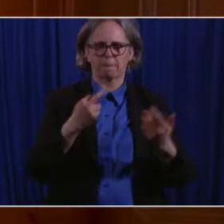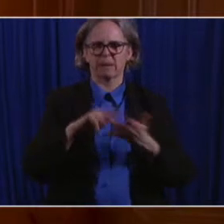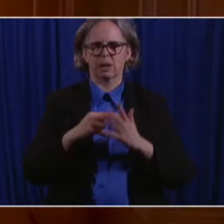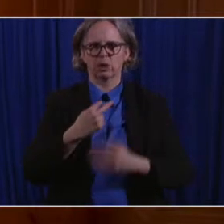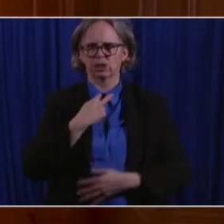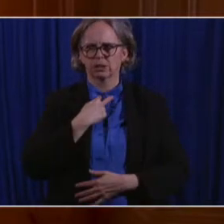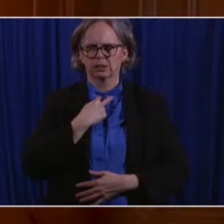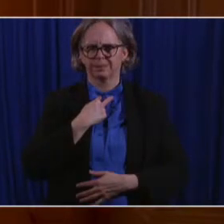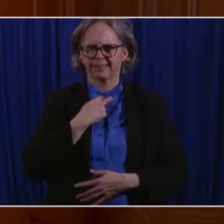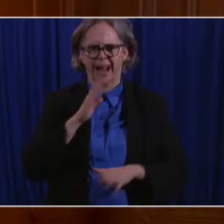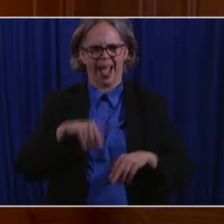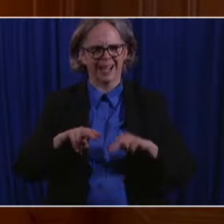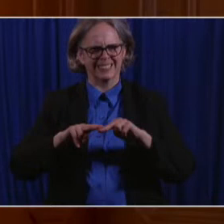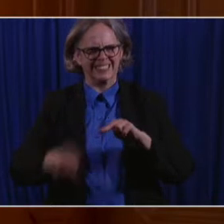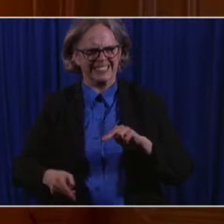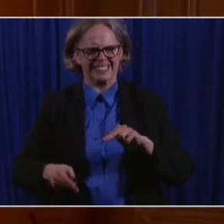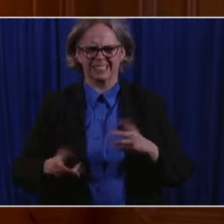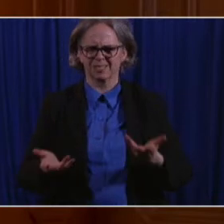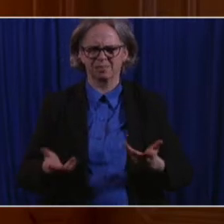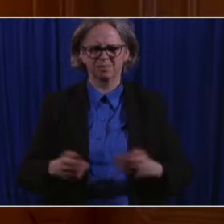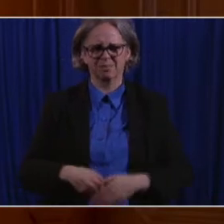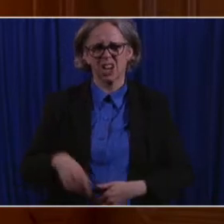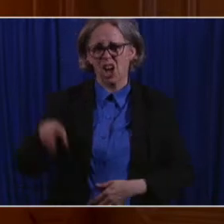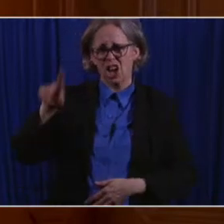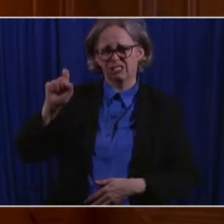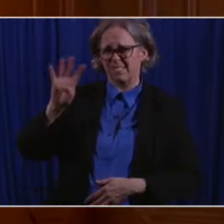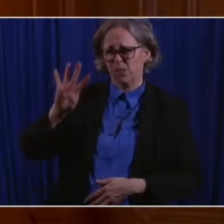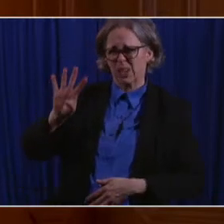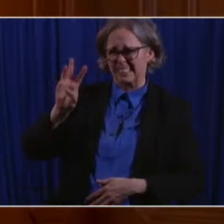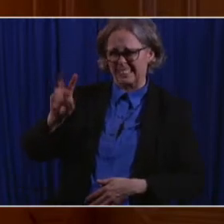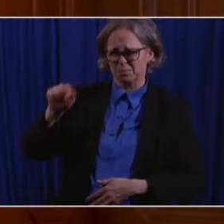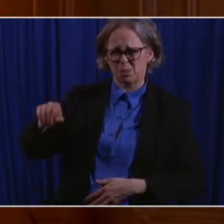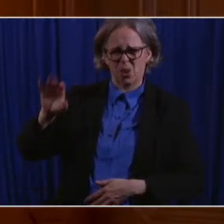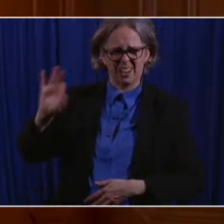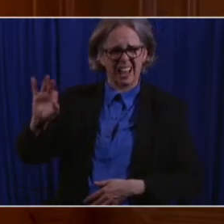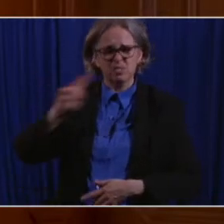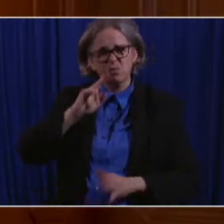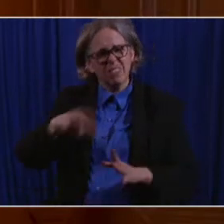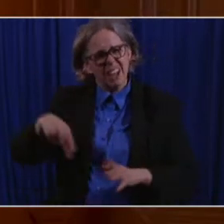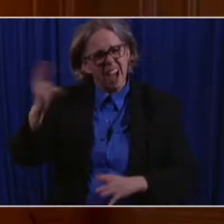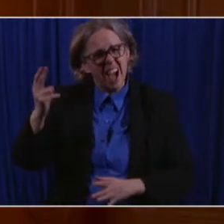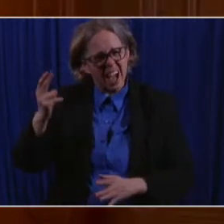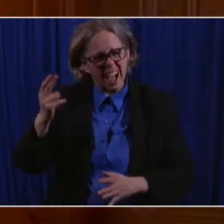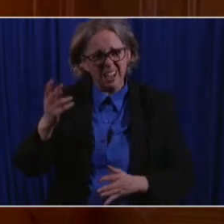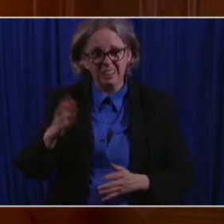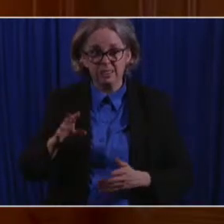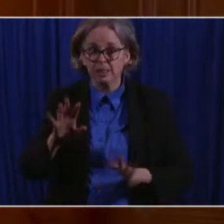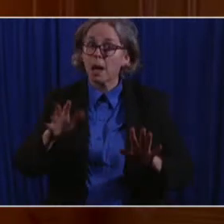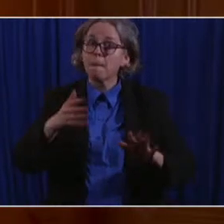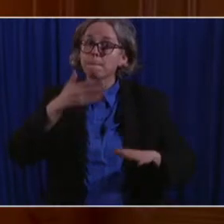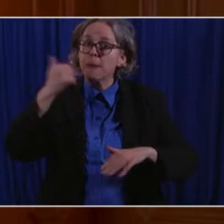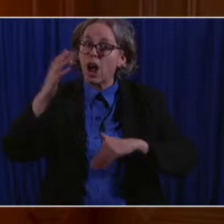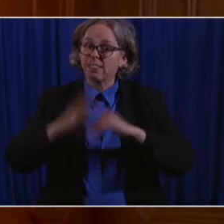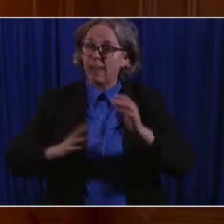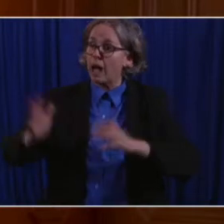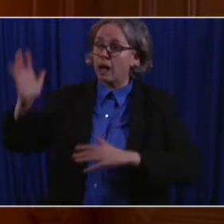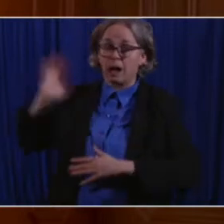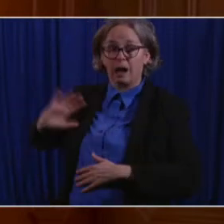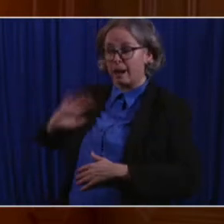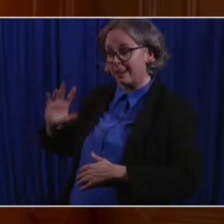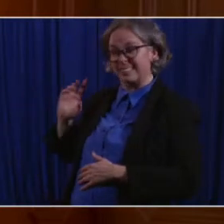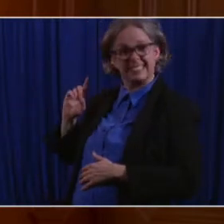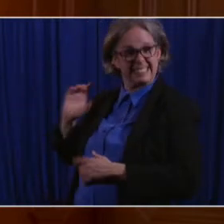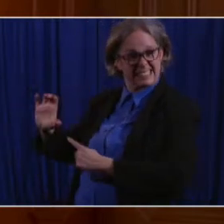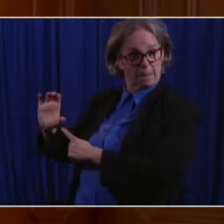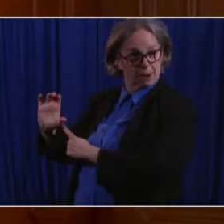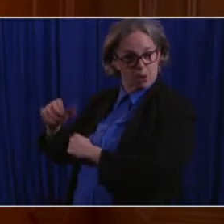of 146.9 is still very high. It's certainly a lot lower than it was in December when we were hitting